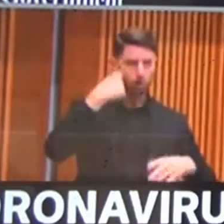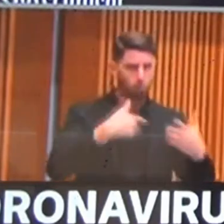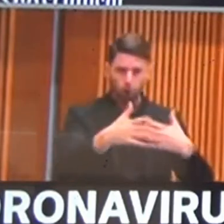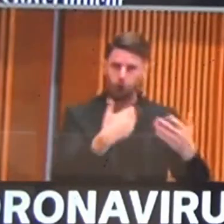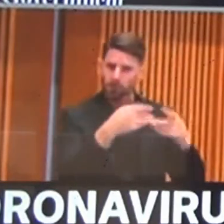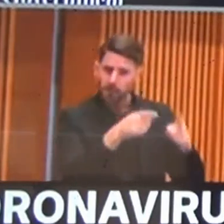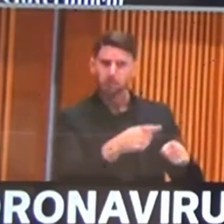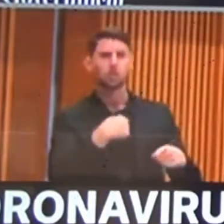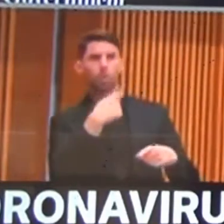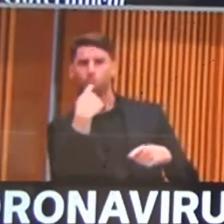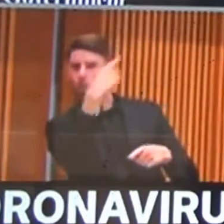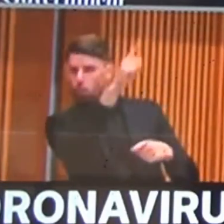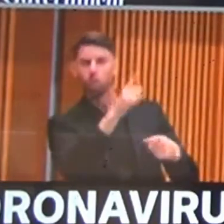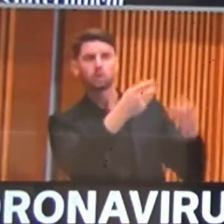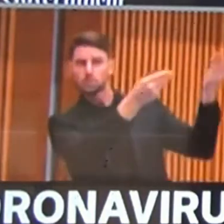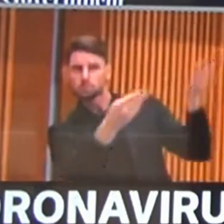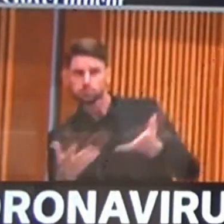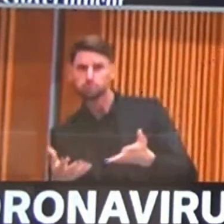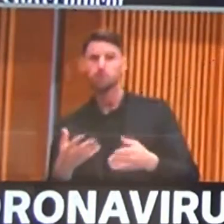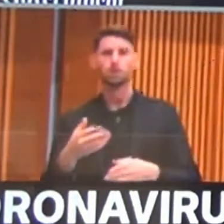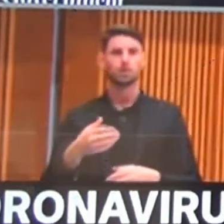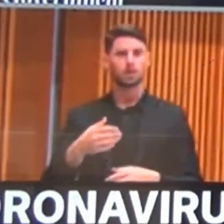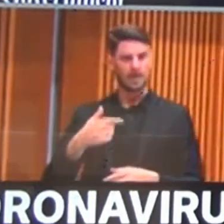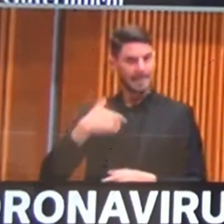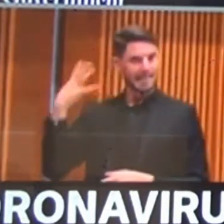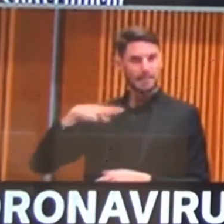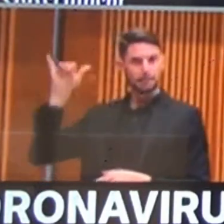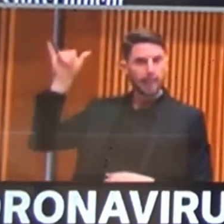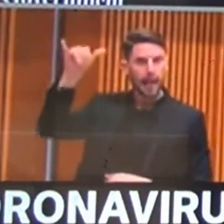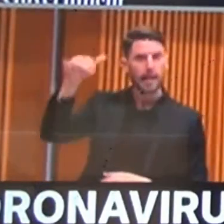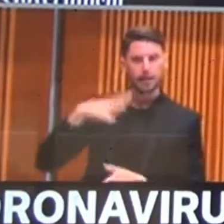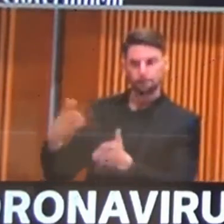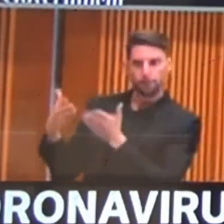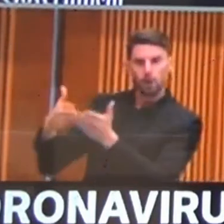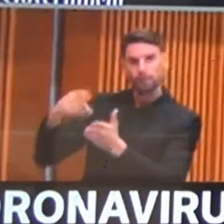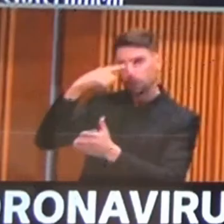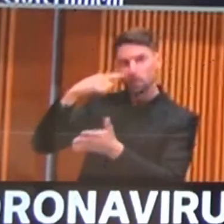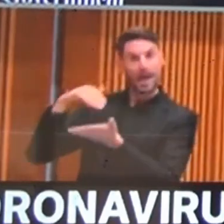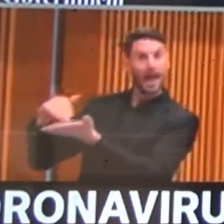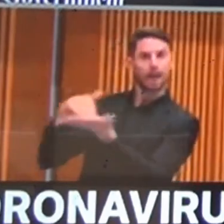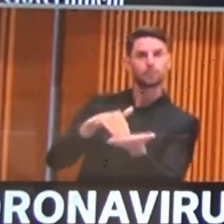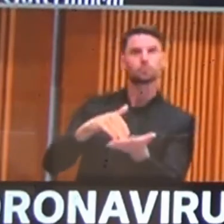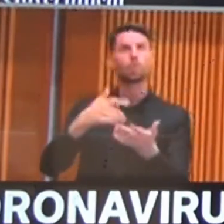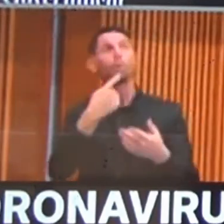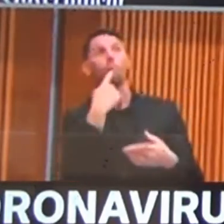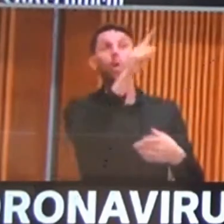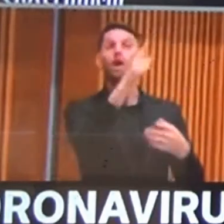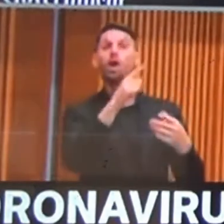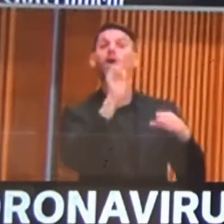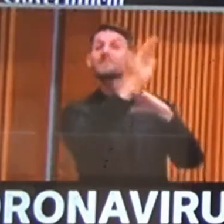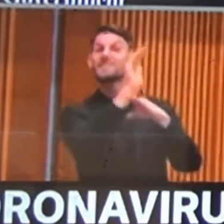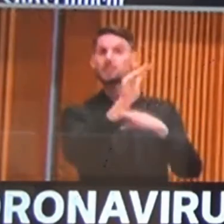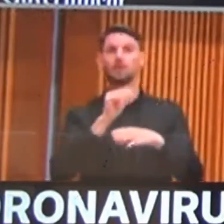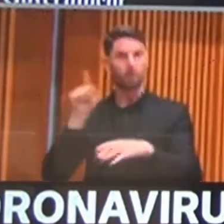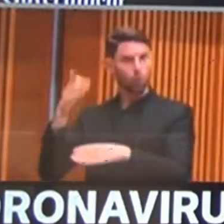have both the maritime and aviation crew. So this is about making sure that we are able to bring Australians home,